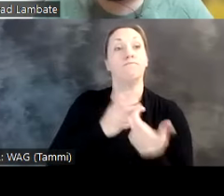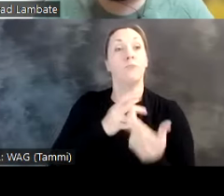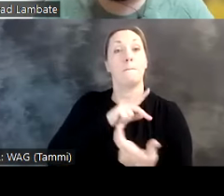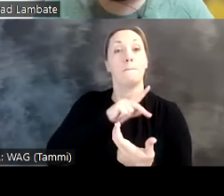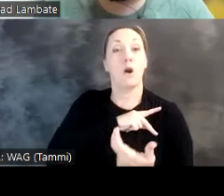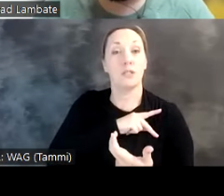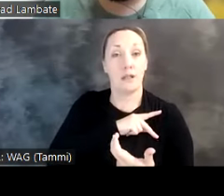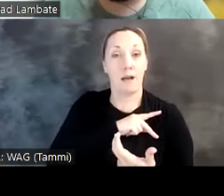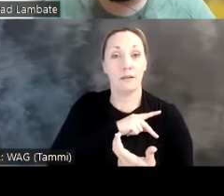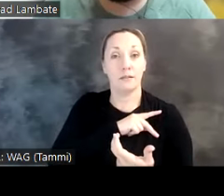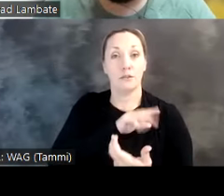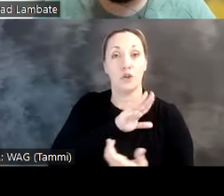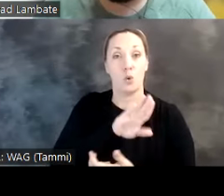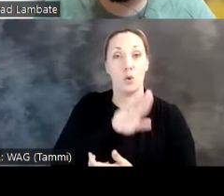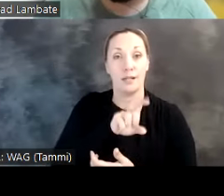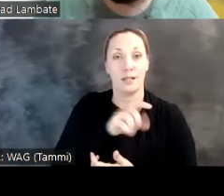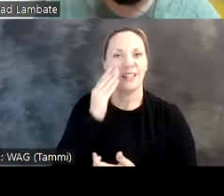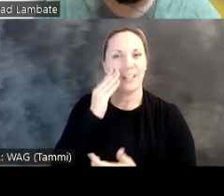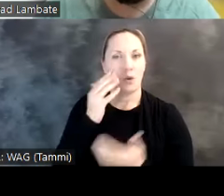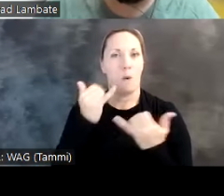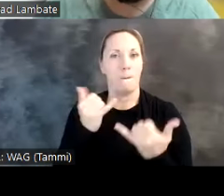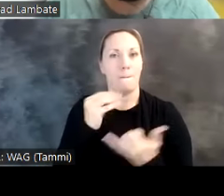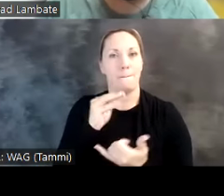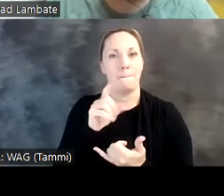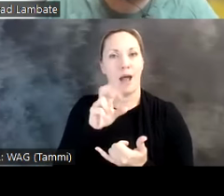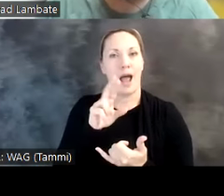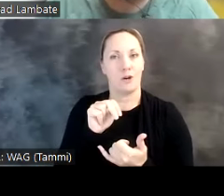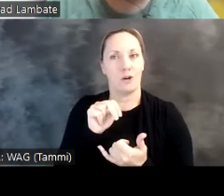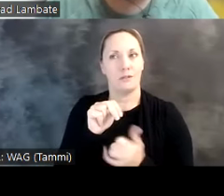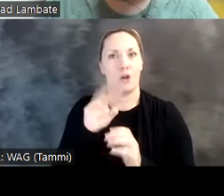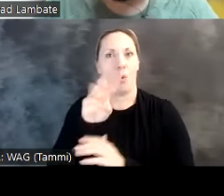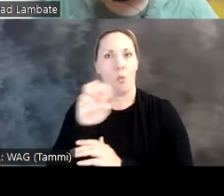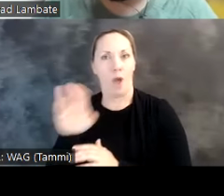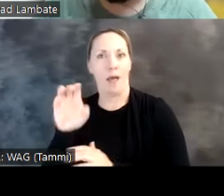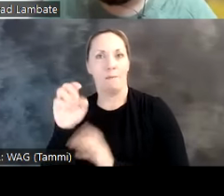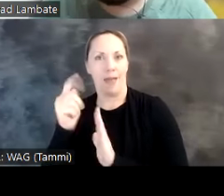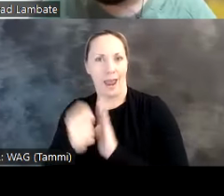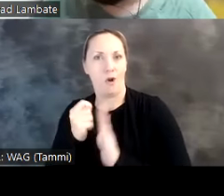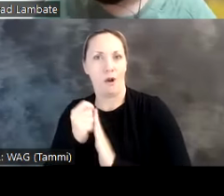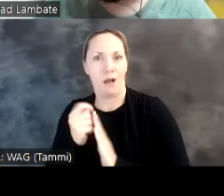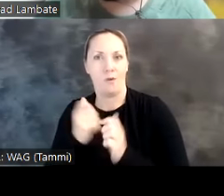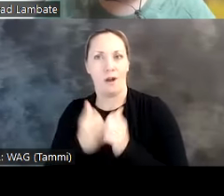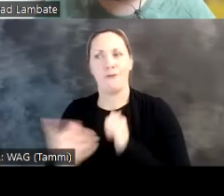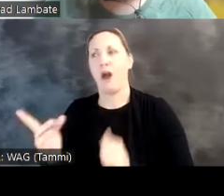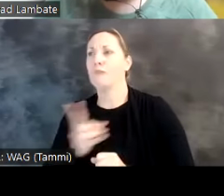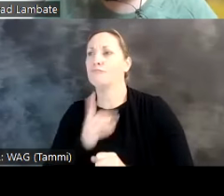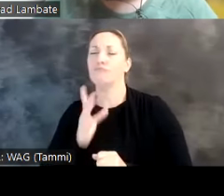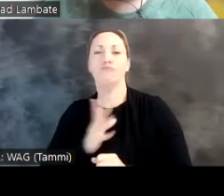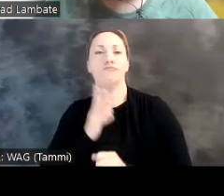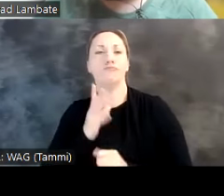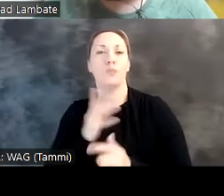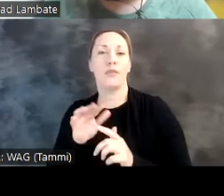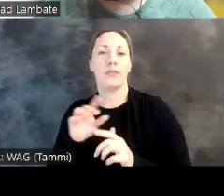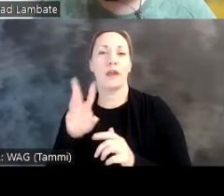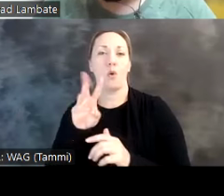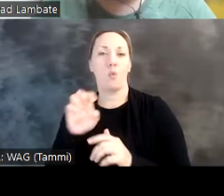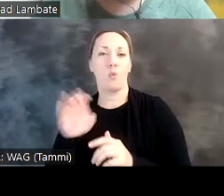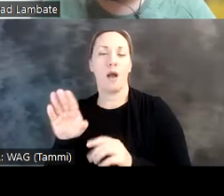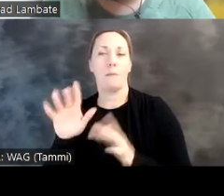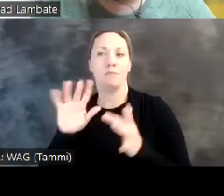know this is a modern web era wherein everyone wants their website fancy. They want